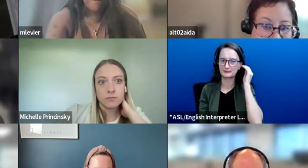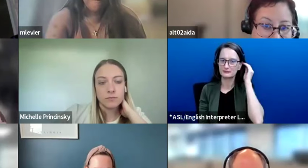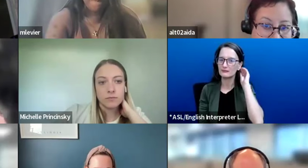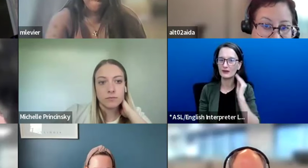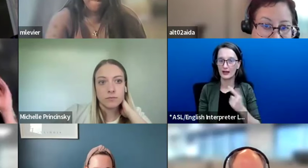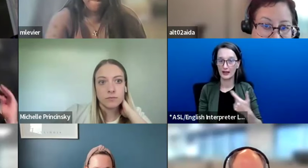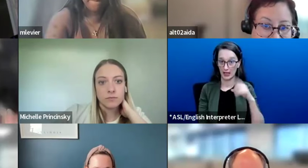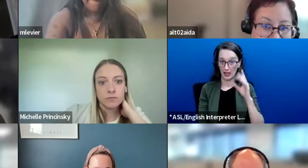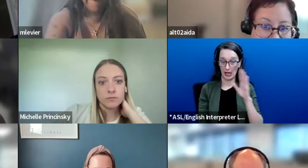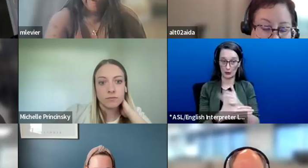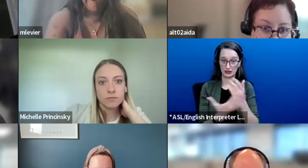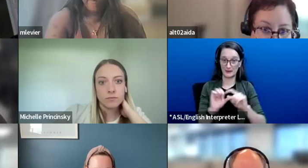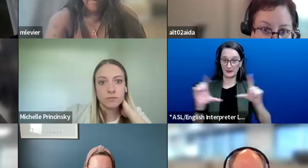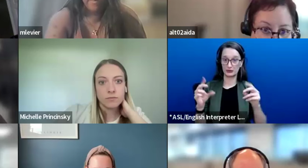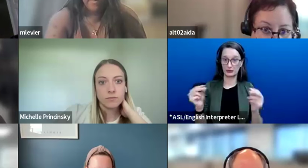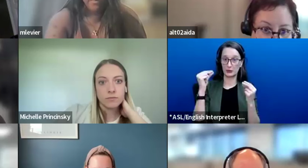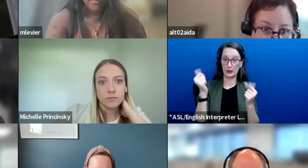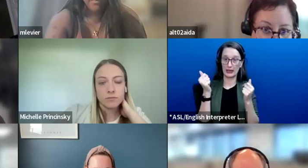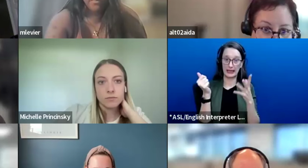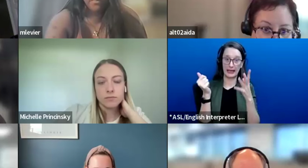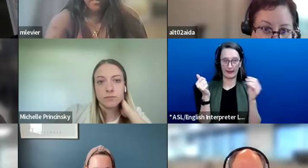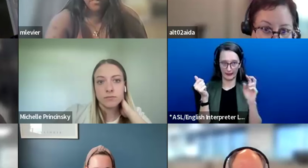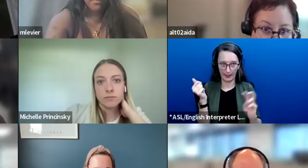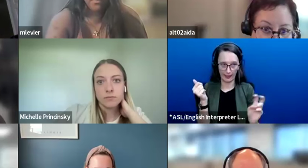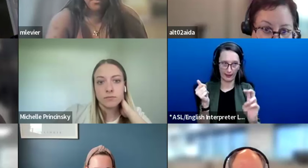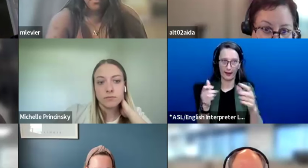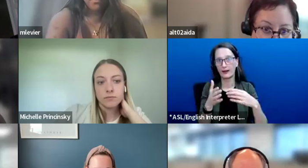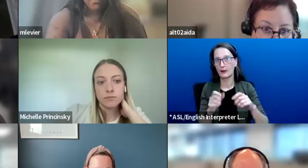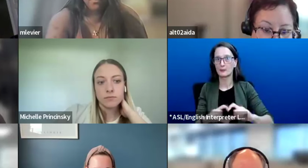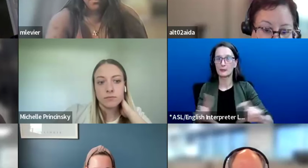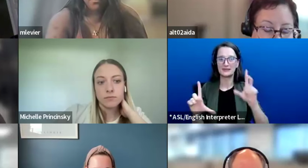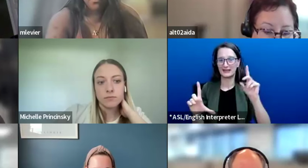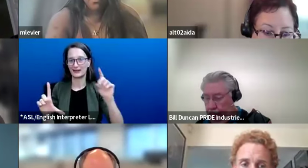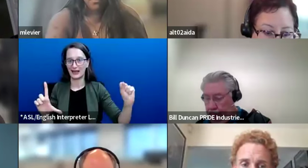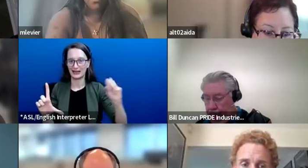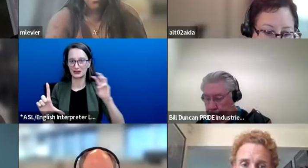real quickly, folks, and navigate to the Department of Developmental Services website.